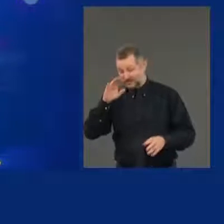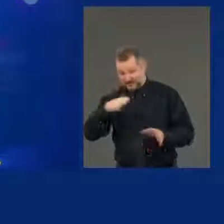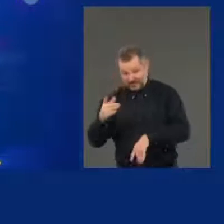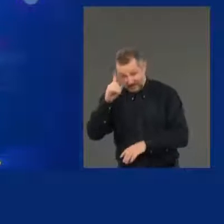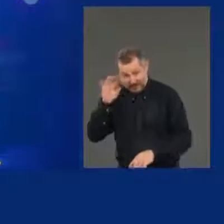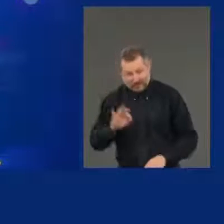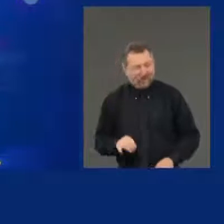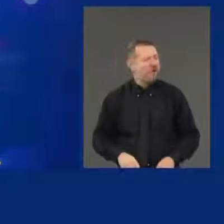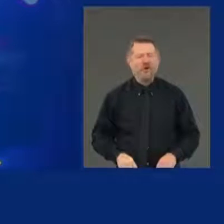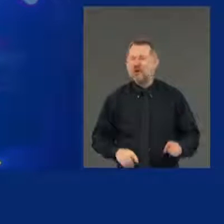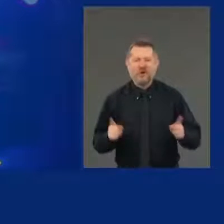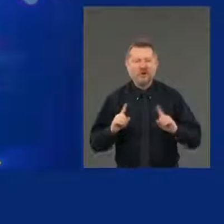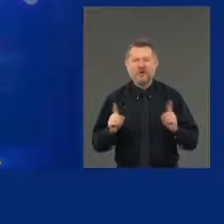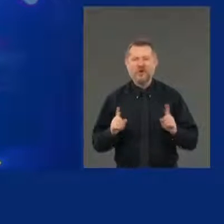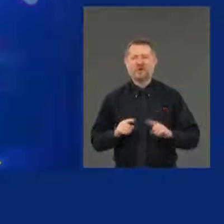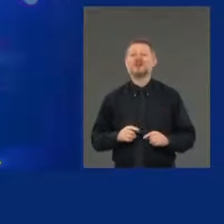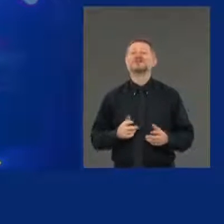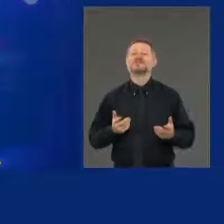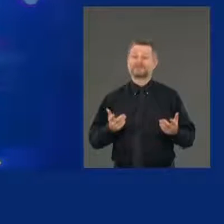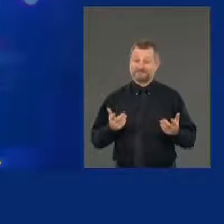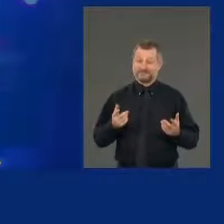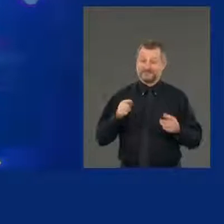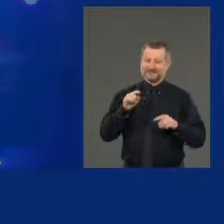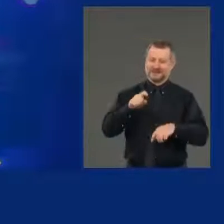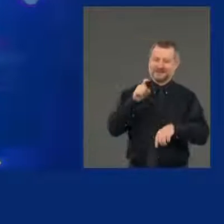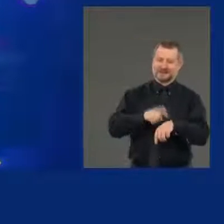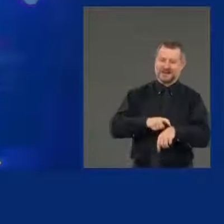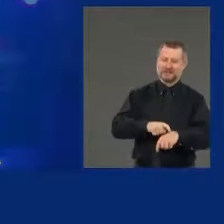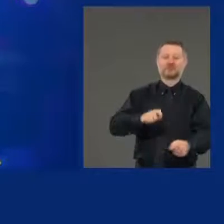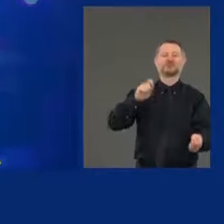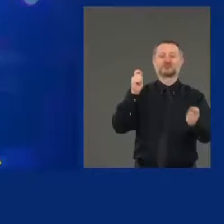Change came, and change was institutionalized.